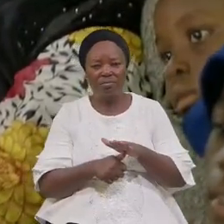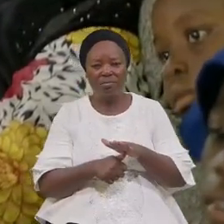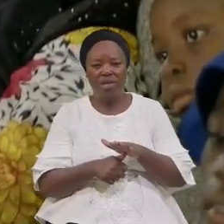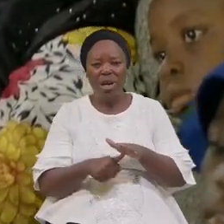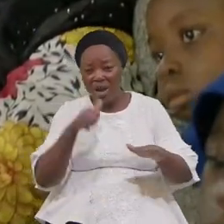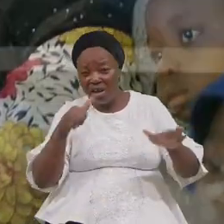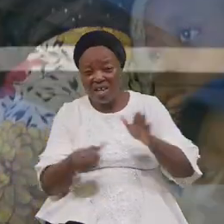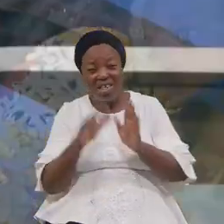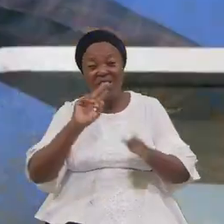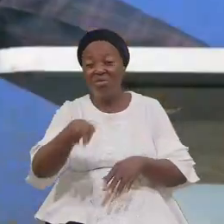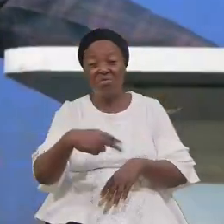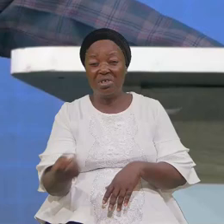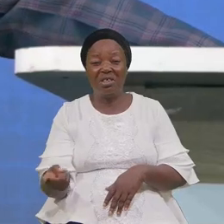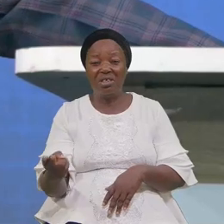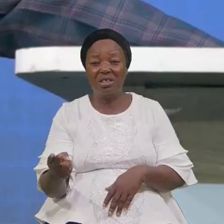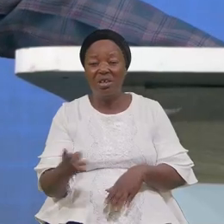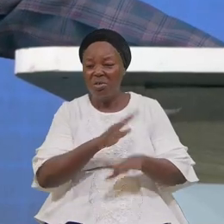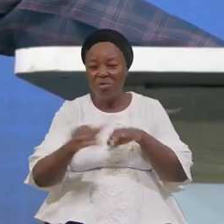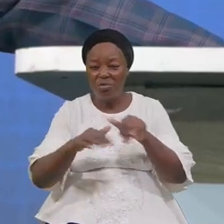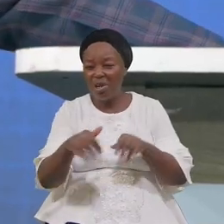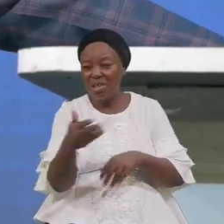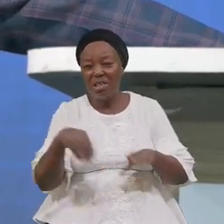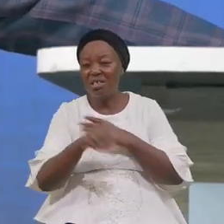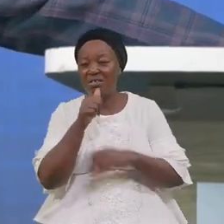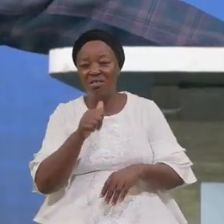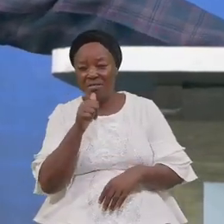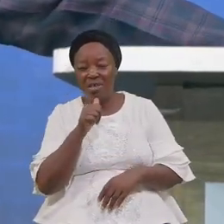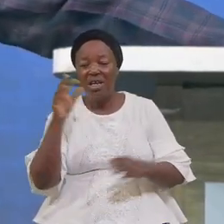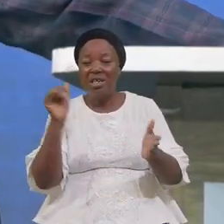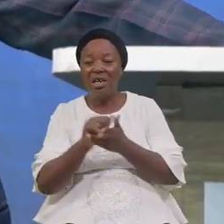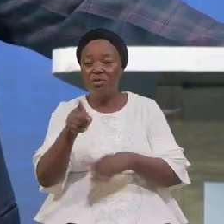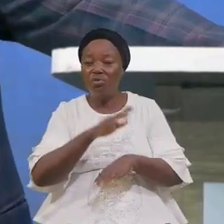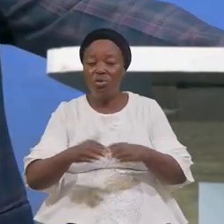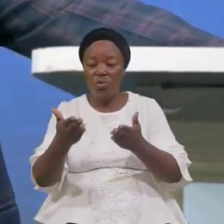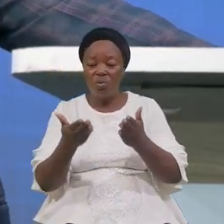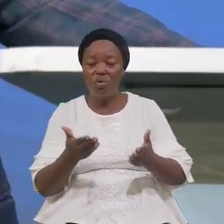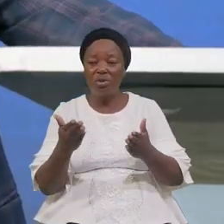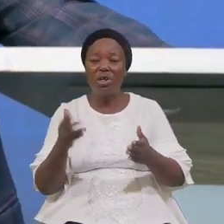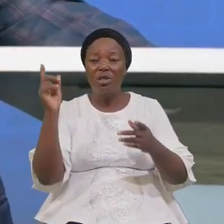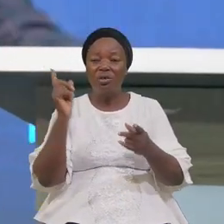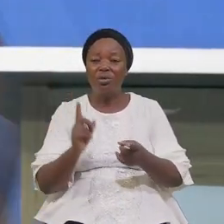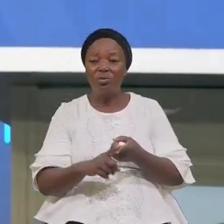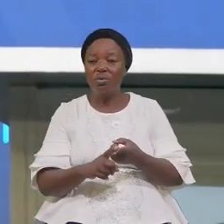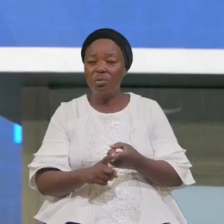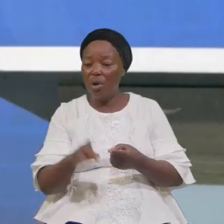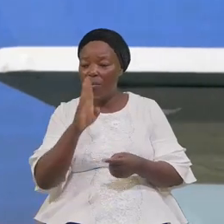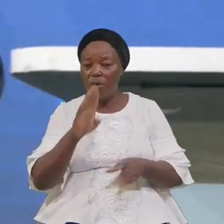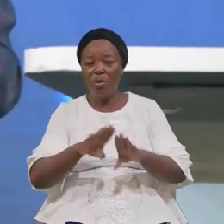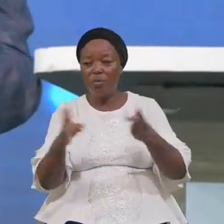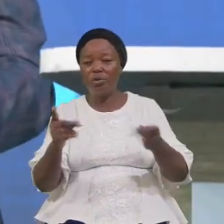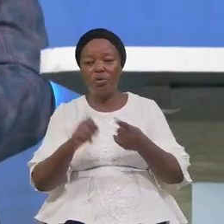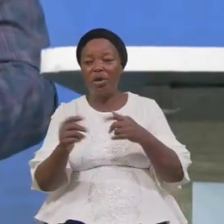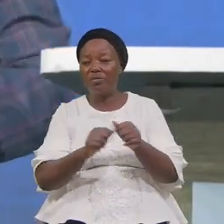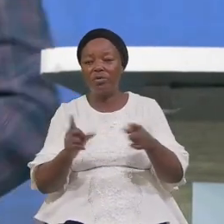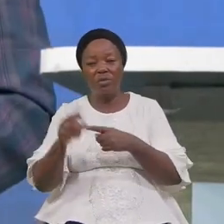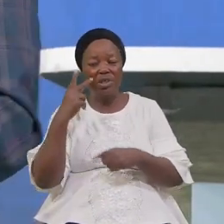do anything in secret that you don't want to see the light of day. Come to